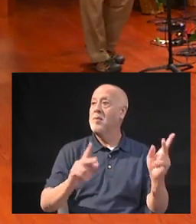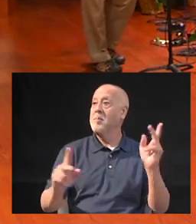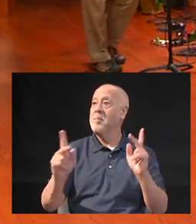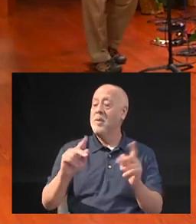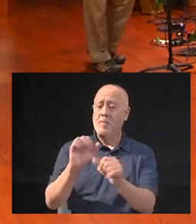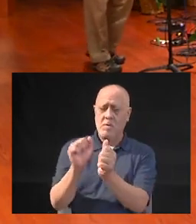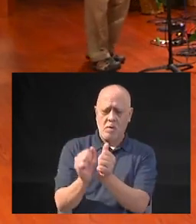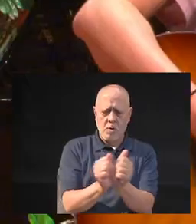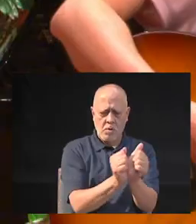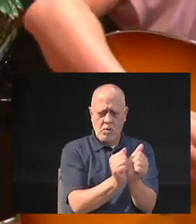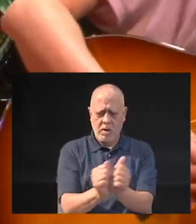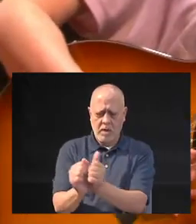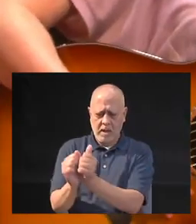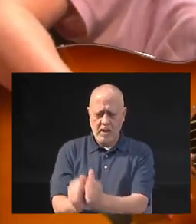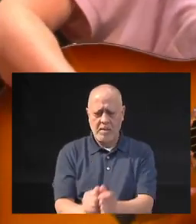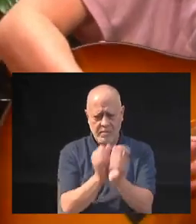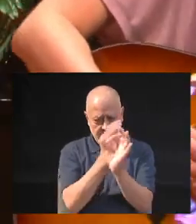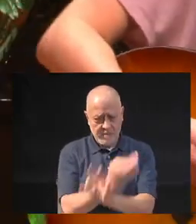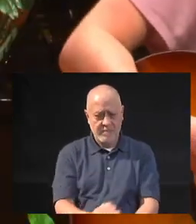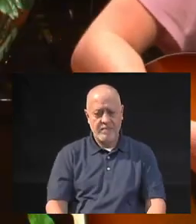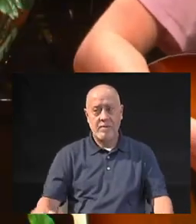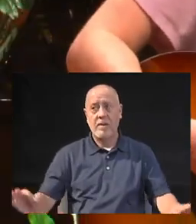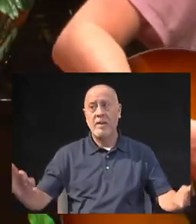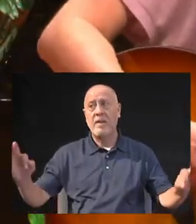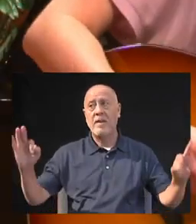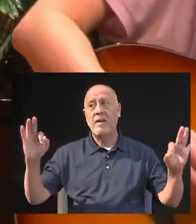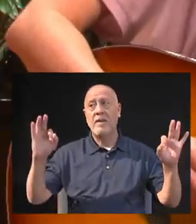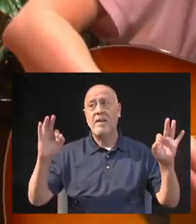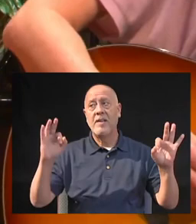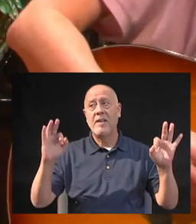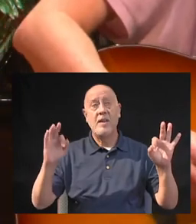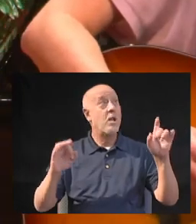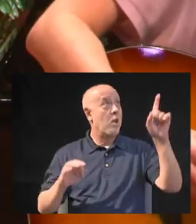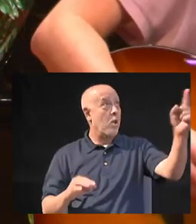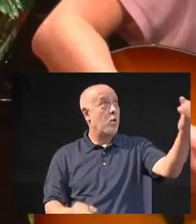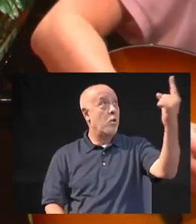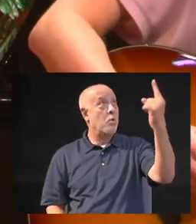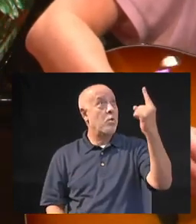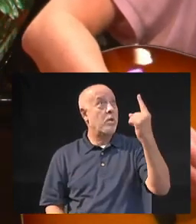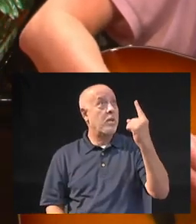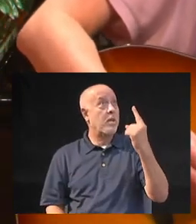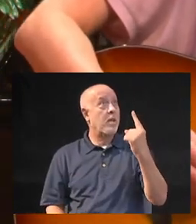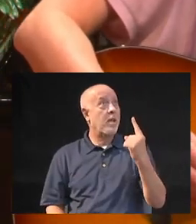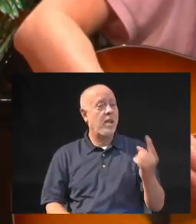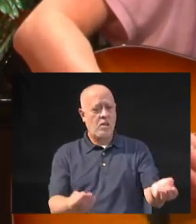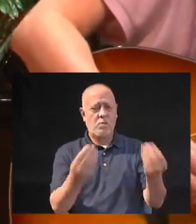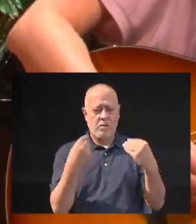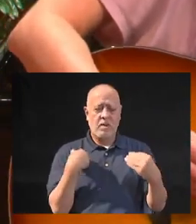You came to bring us new.